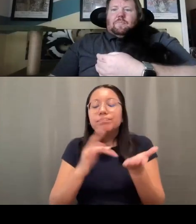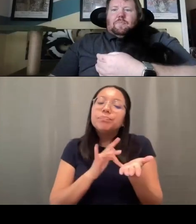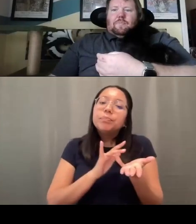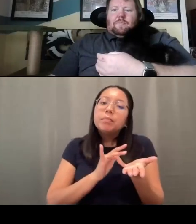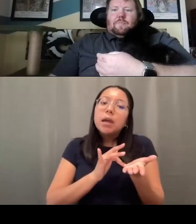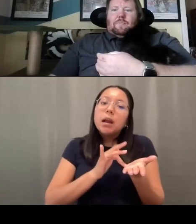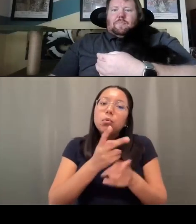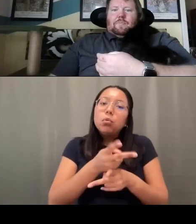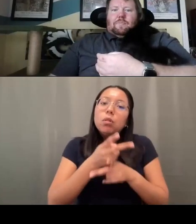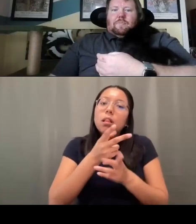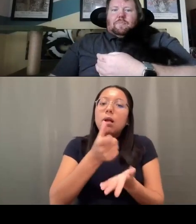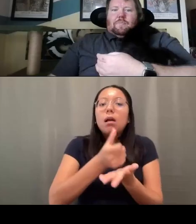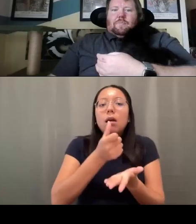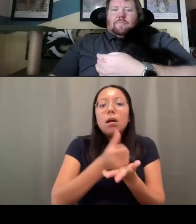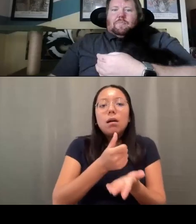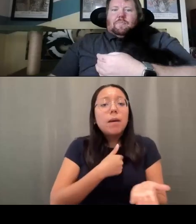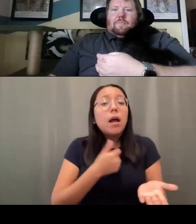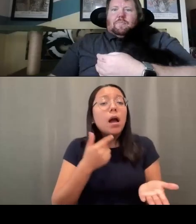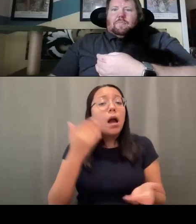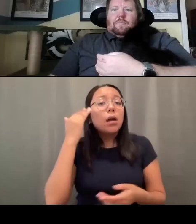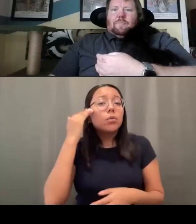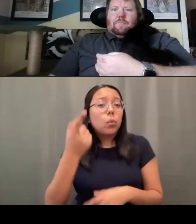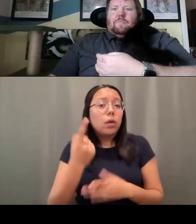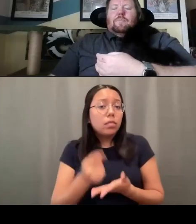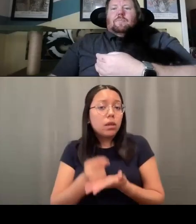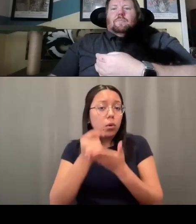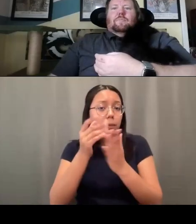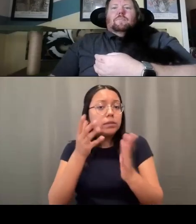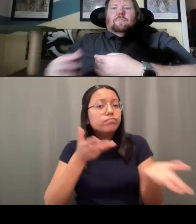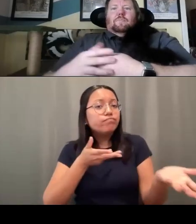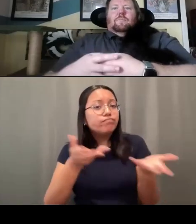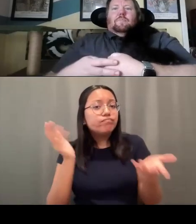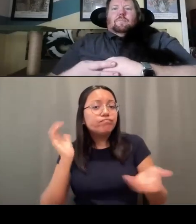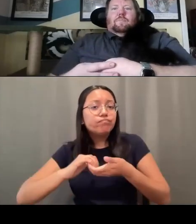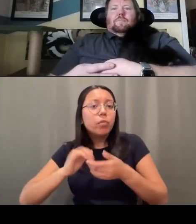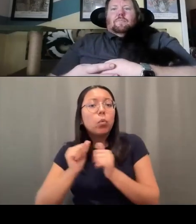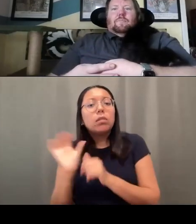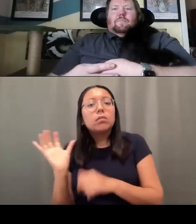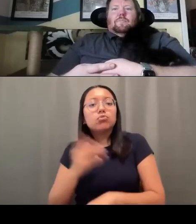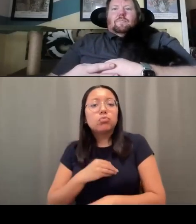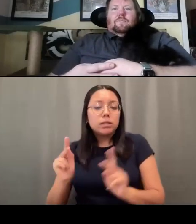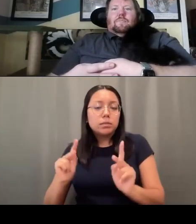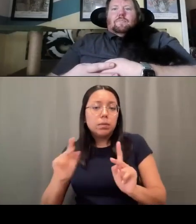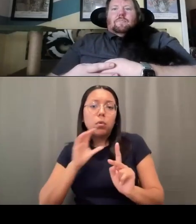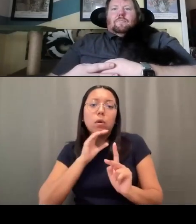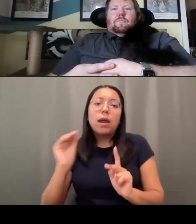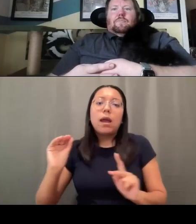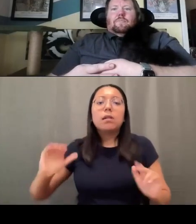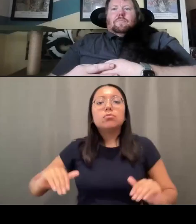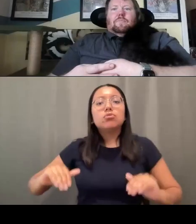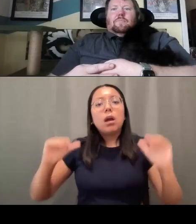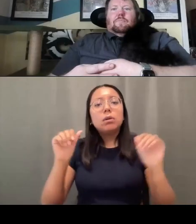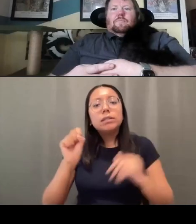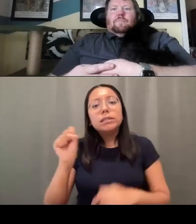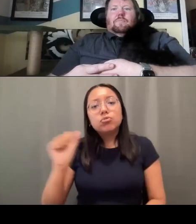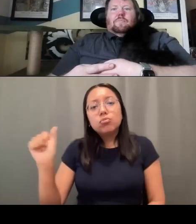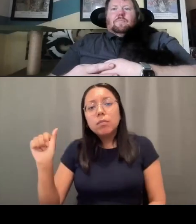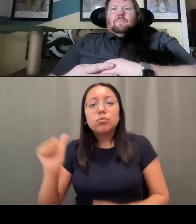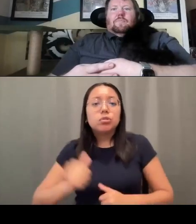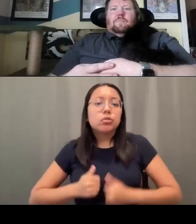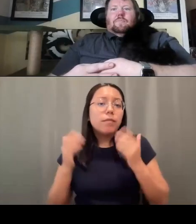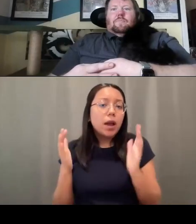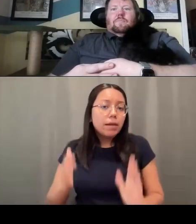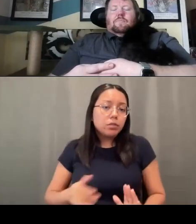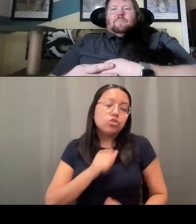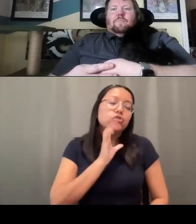lot with trans folks and childhood sexual abuse survivors, trans and non-trans. And she used to keep, this is a long time ago, I don't even know what they're called